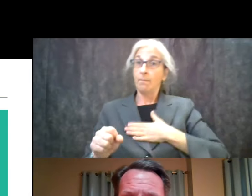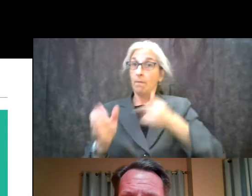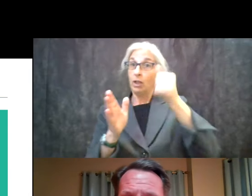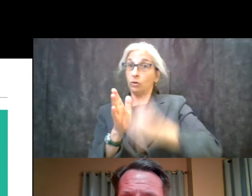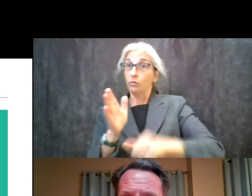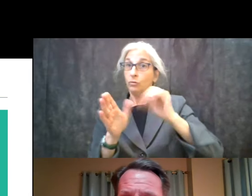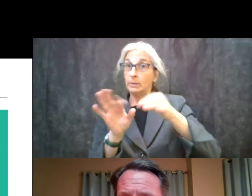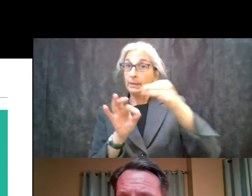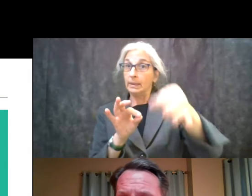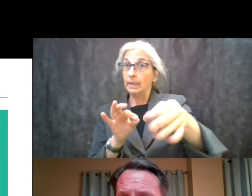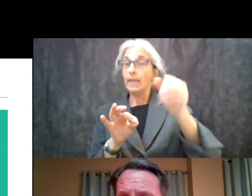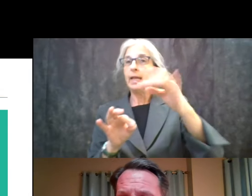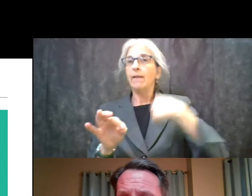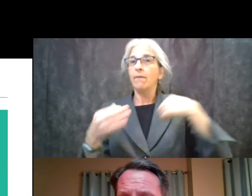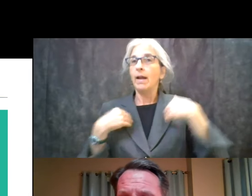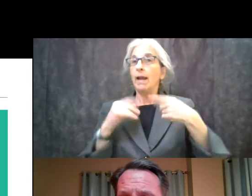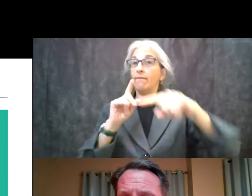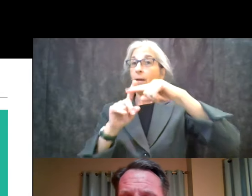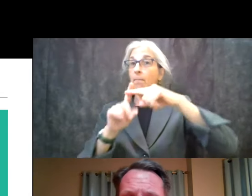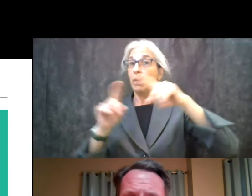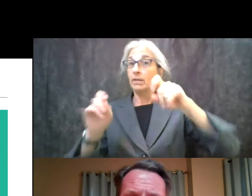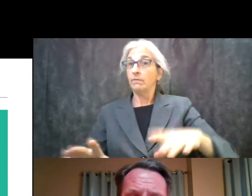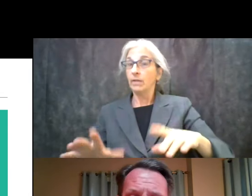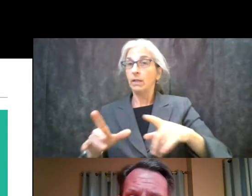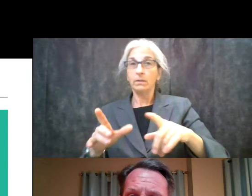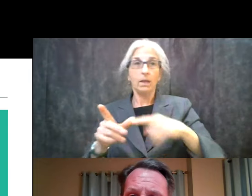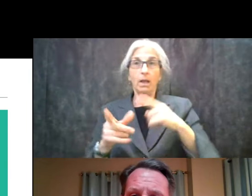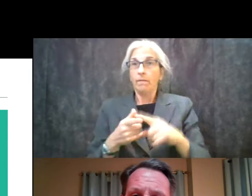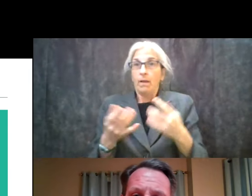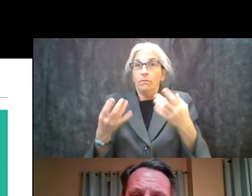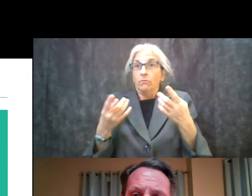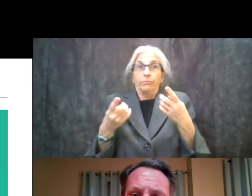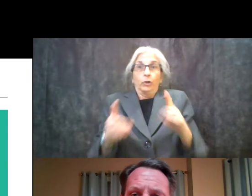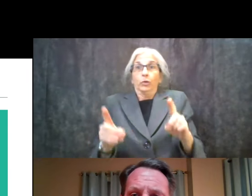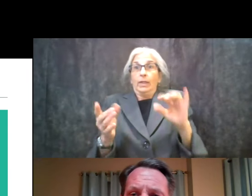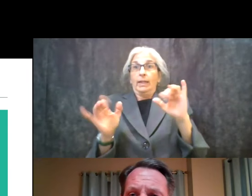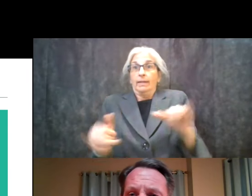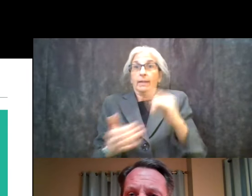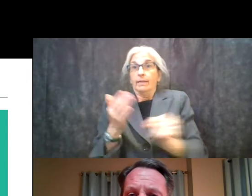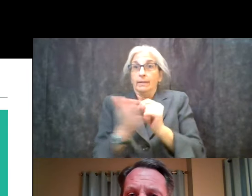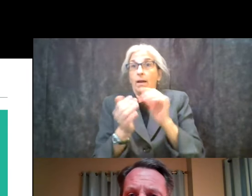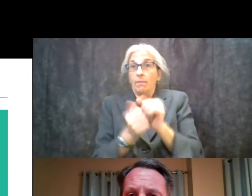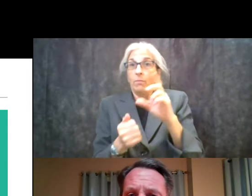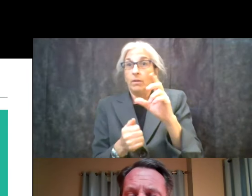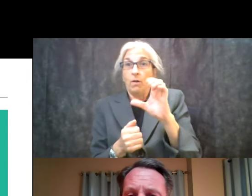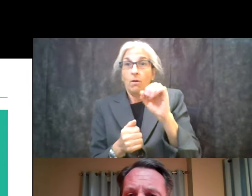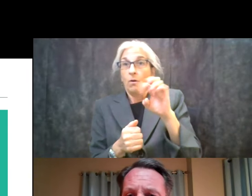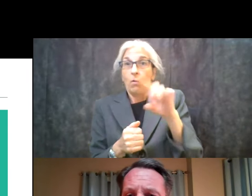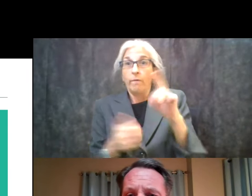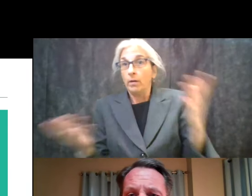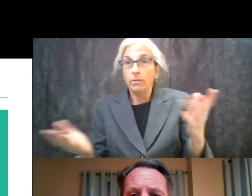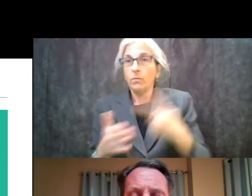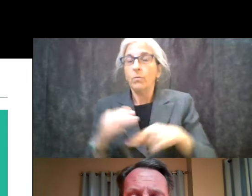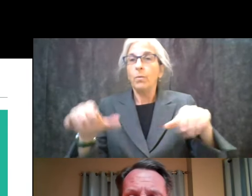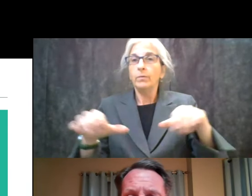a positive test and I'm a cancer patient? You know, these kinds of questions. So those are addressed on our website as well. It's a wealth of information for those of you who have further